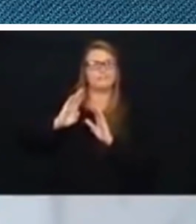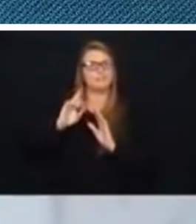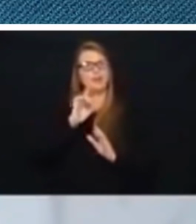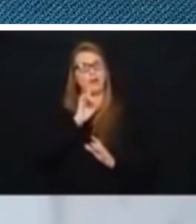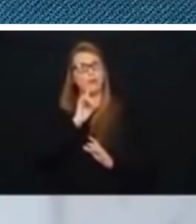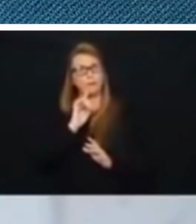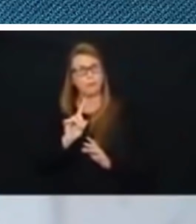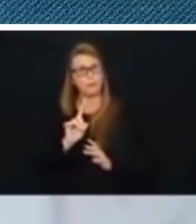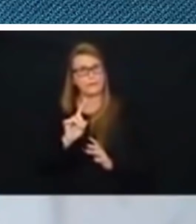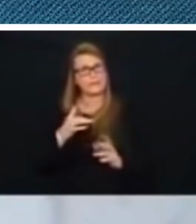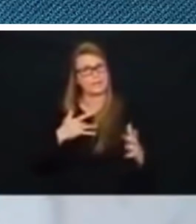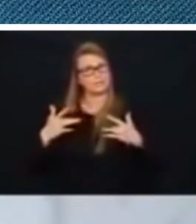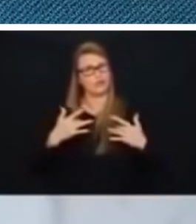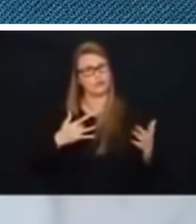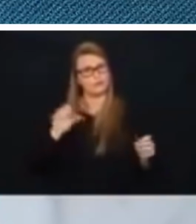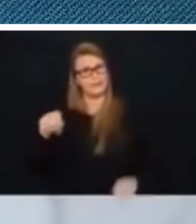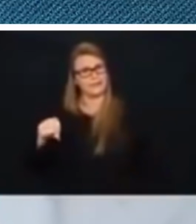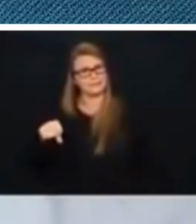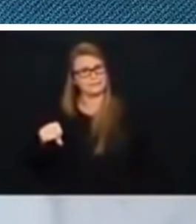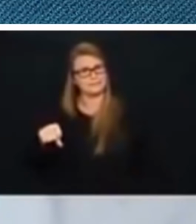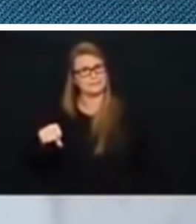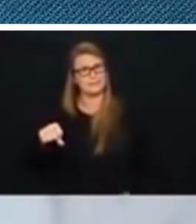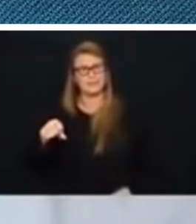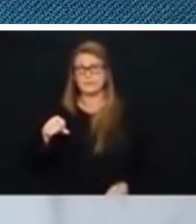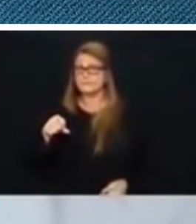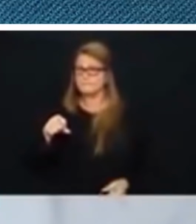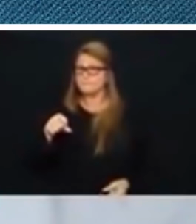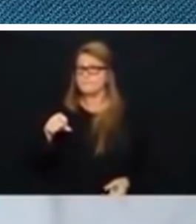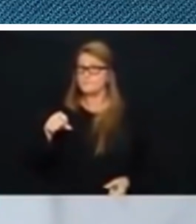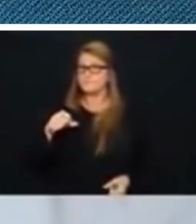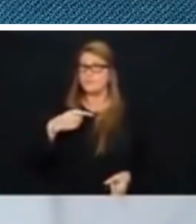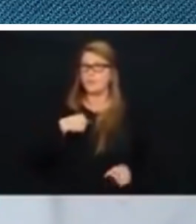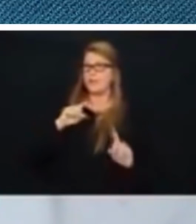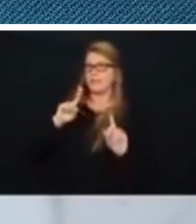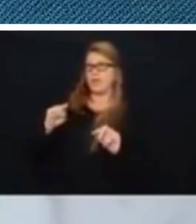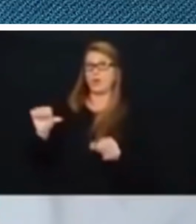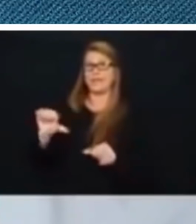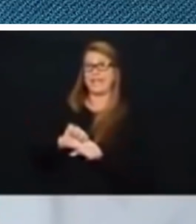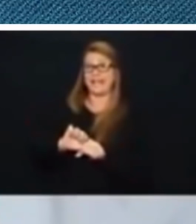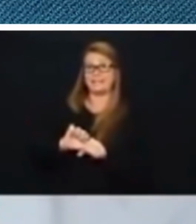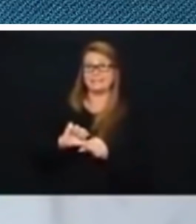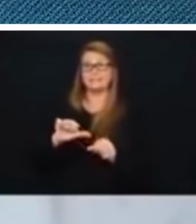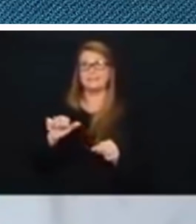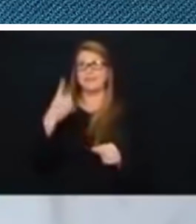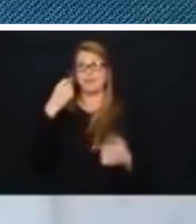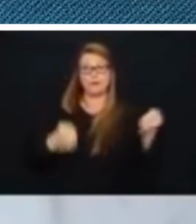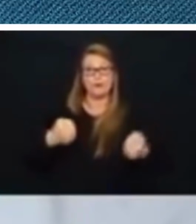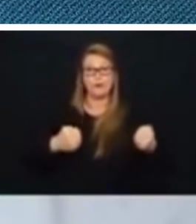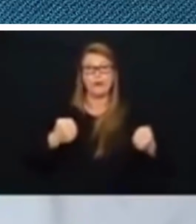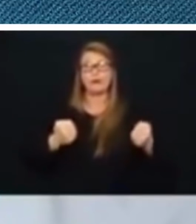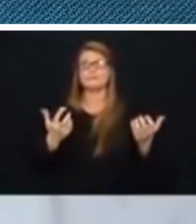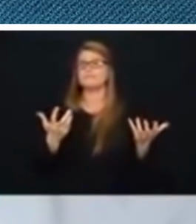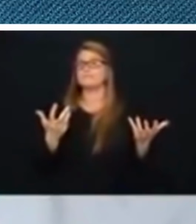we should really be concerned about. Just think, when we go to the gas pumps, or we go, you know, with